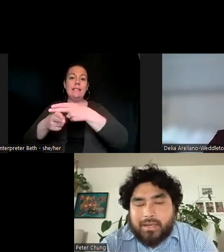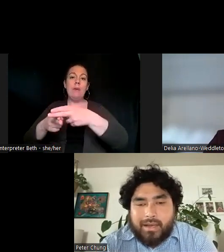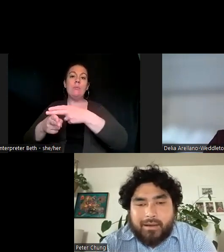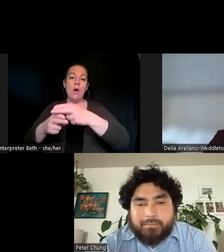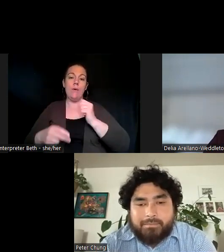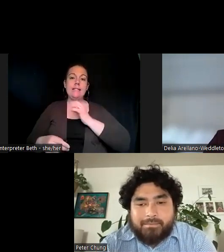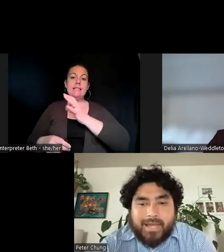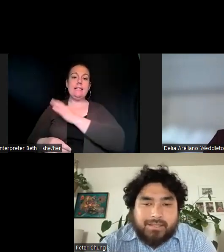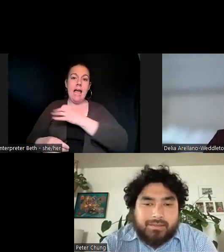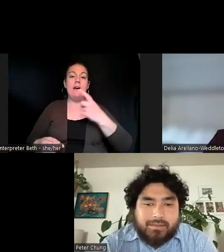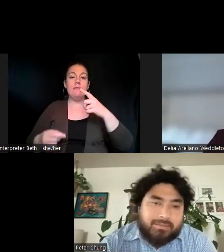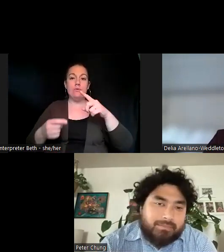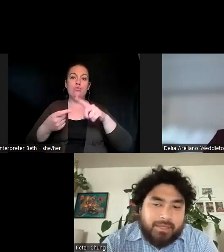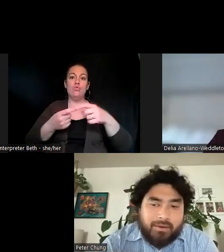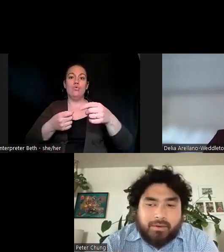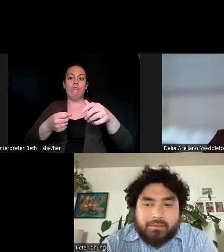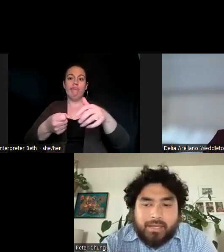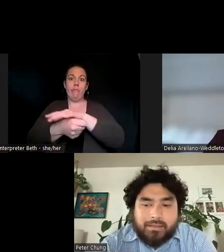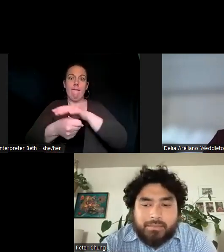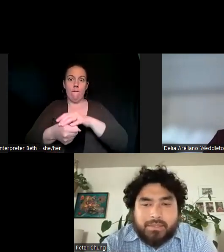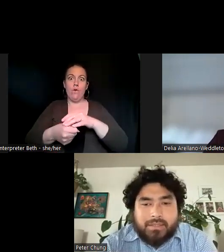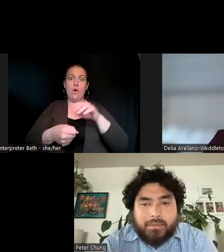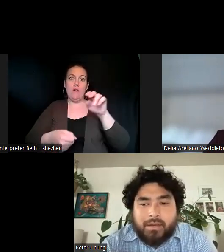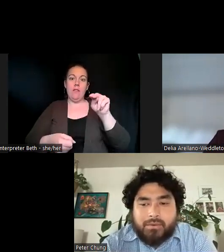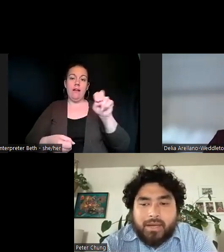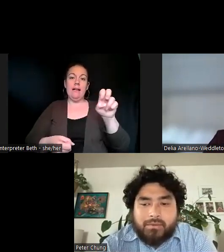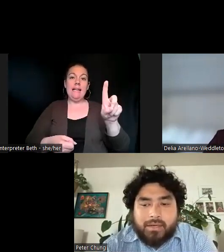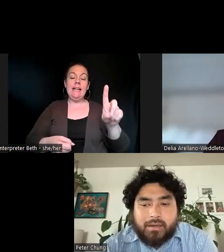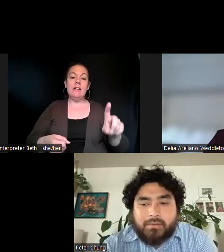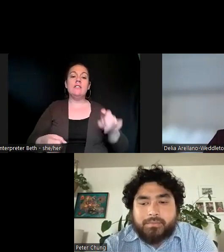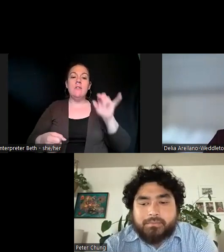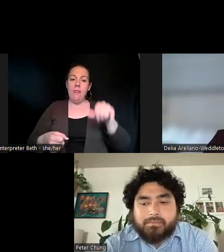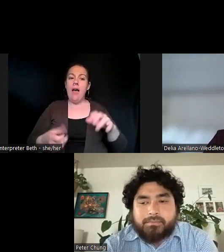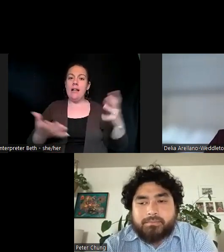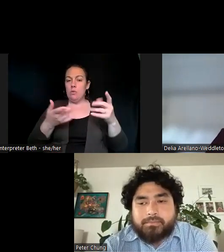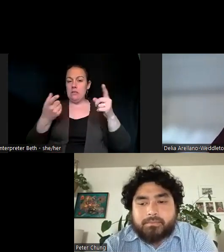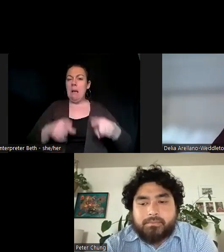So that's the piece that's coming out of Rhode Island right now.